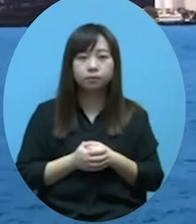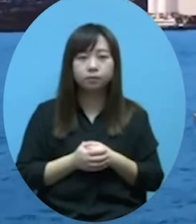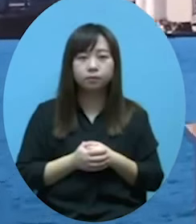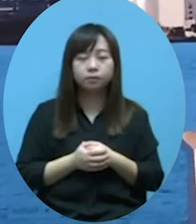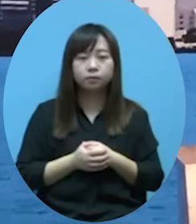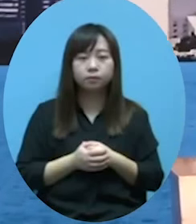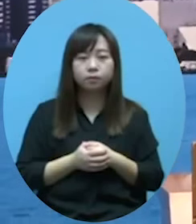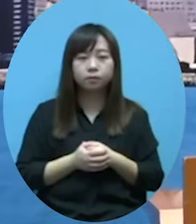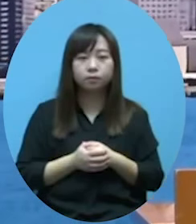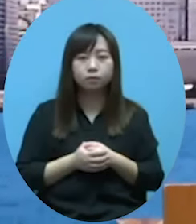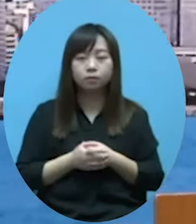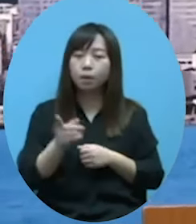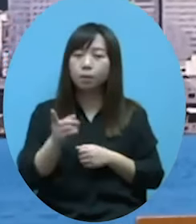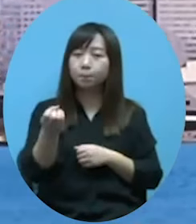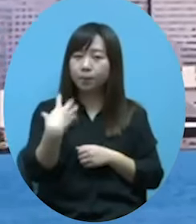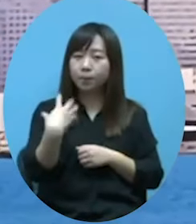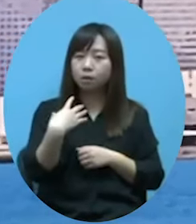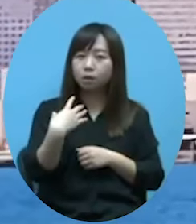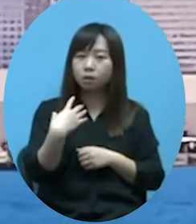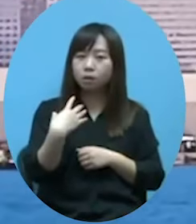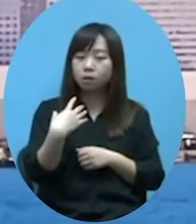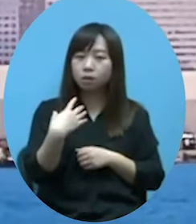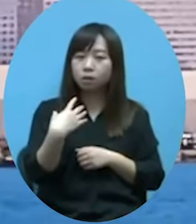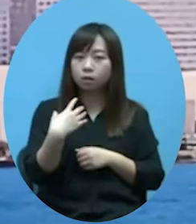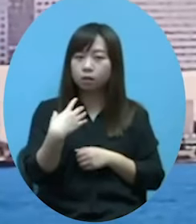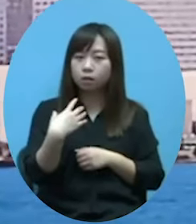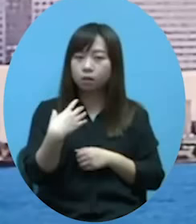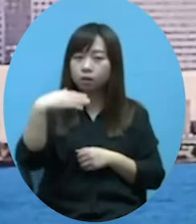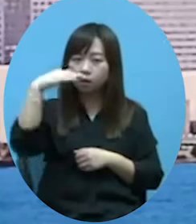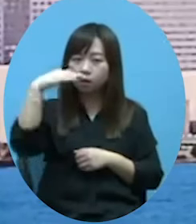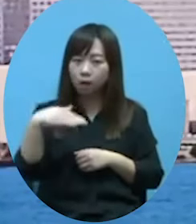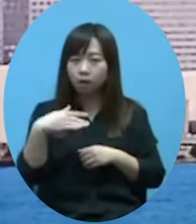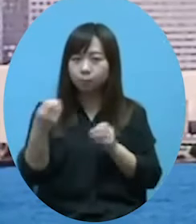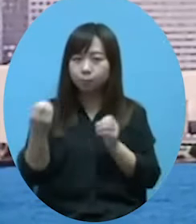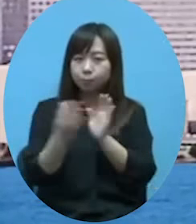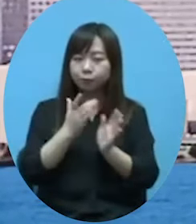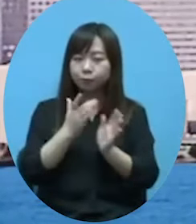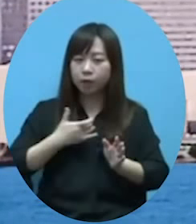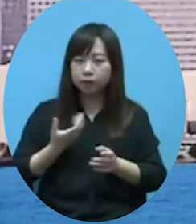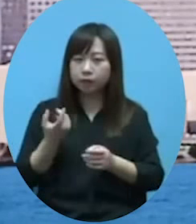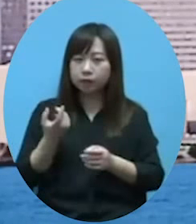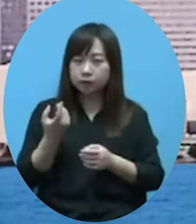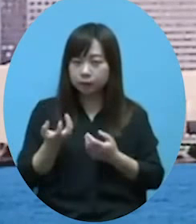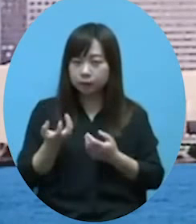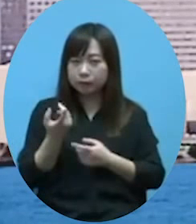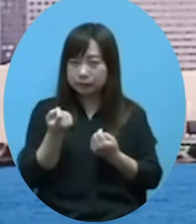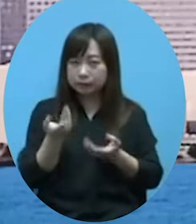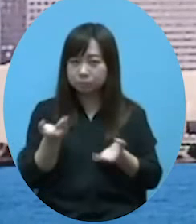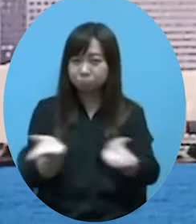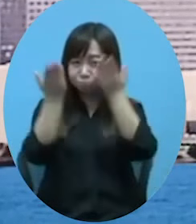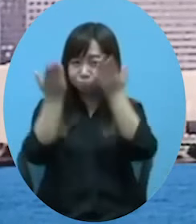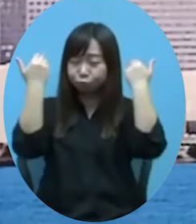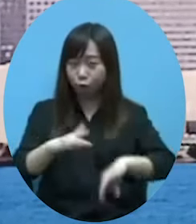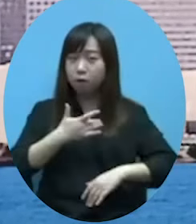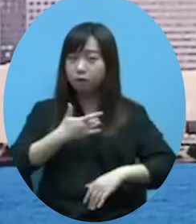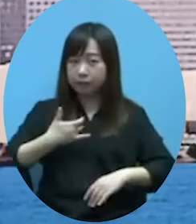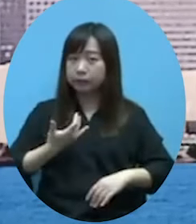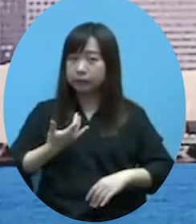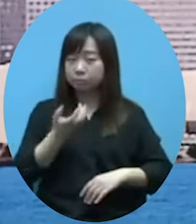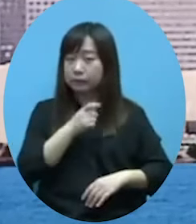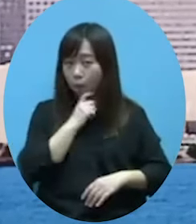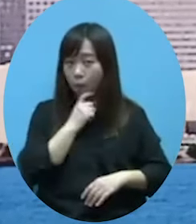notI mentioned that we discussed with other experts in this fieldInternational experts